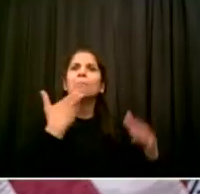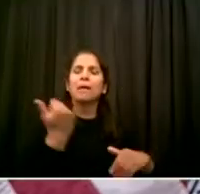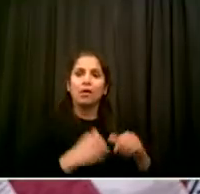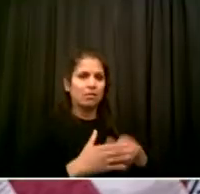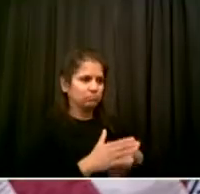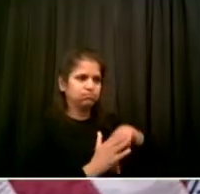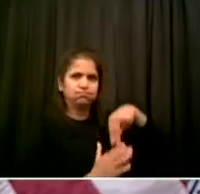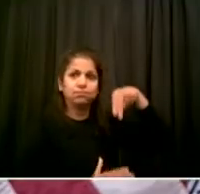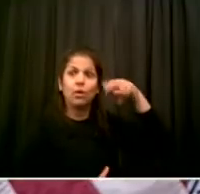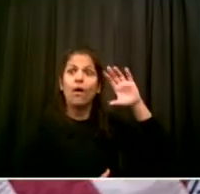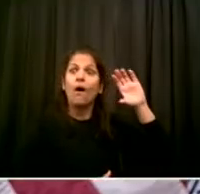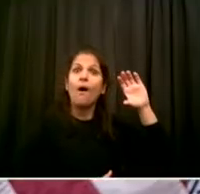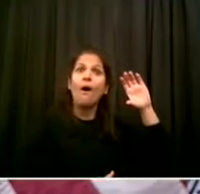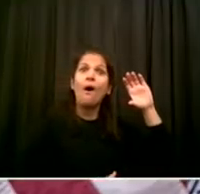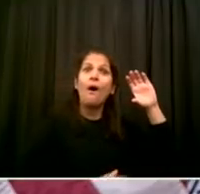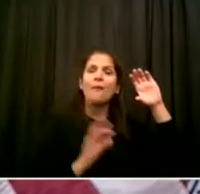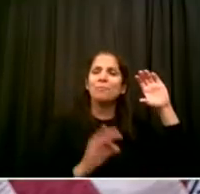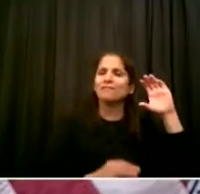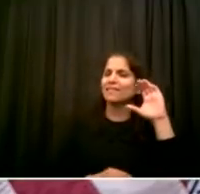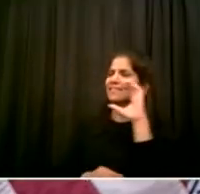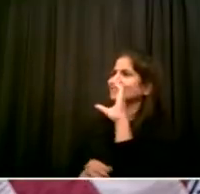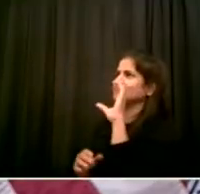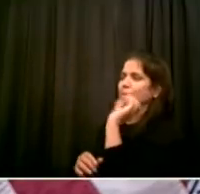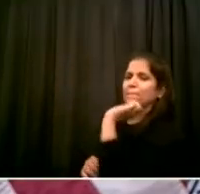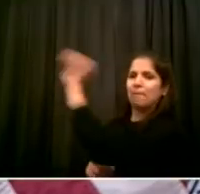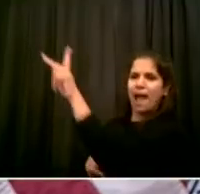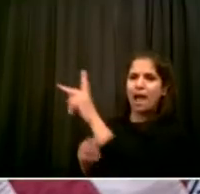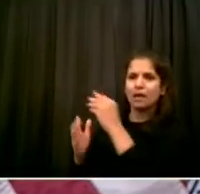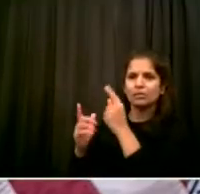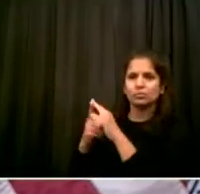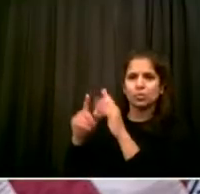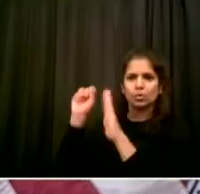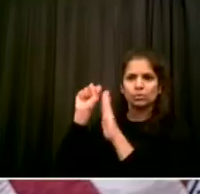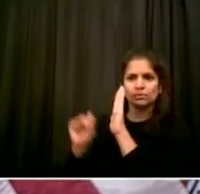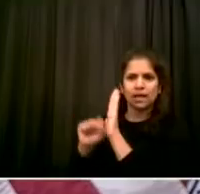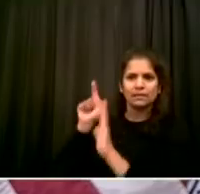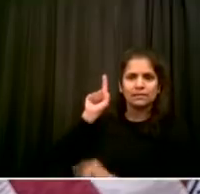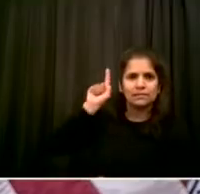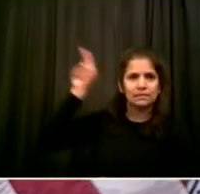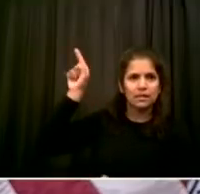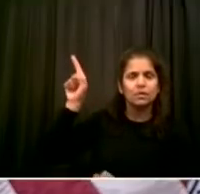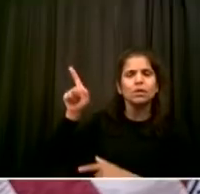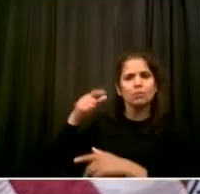to our people, safest big city in America, highest number of people employed in the